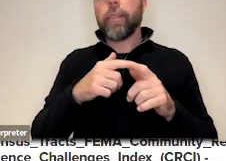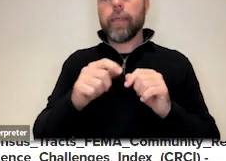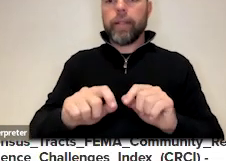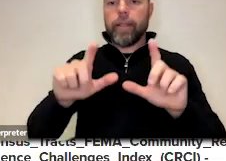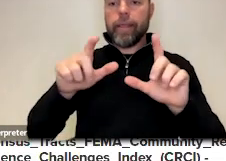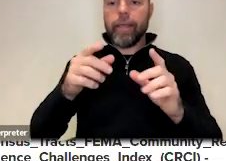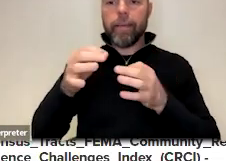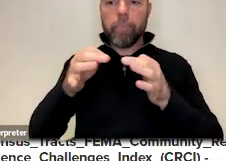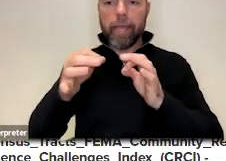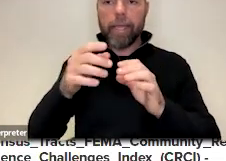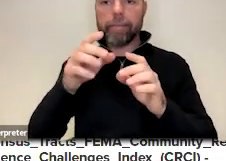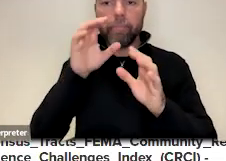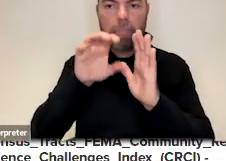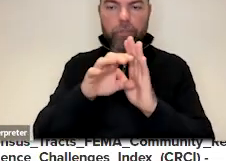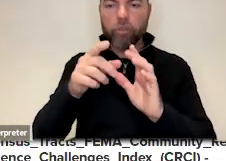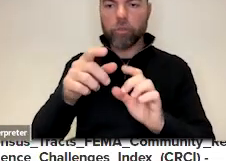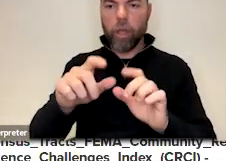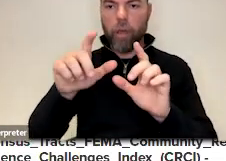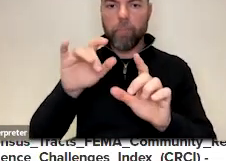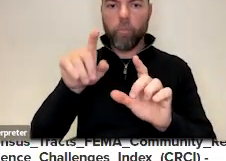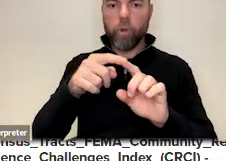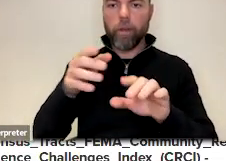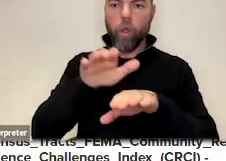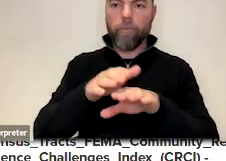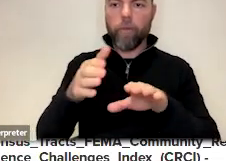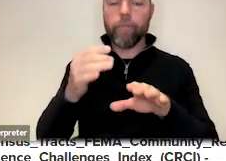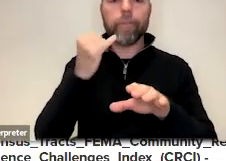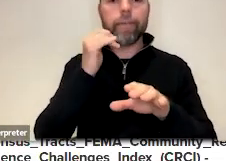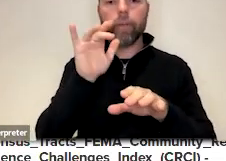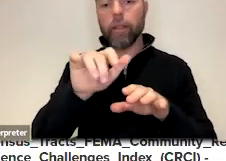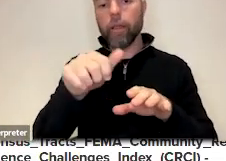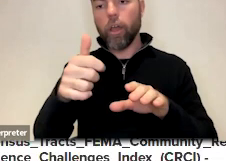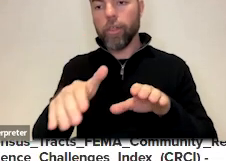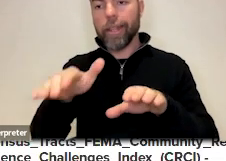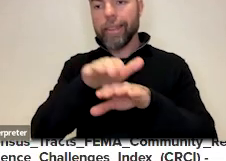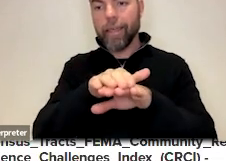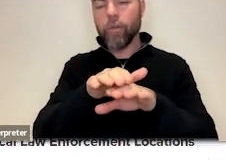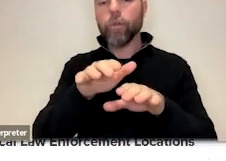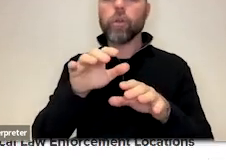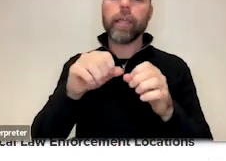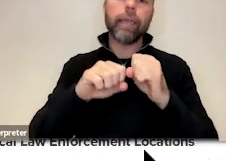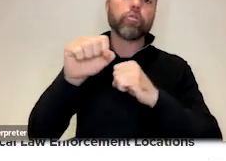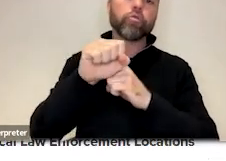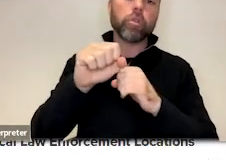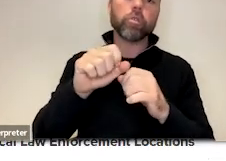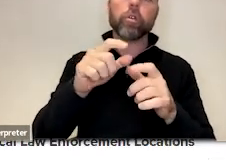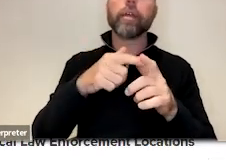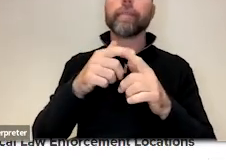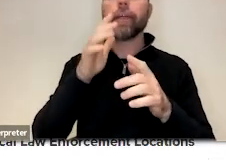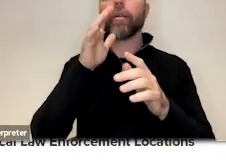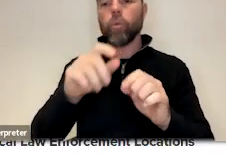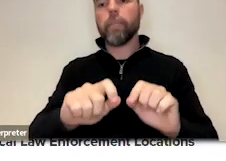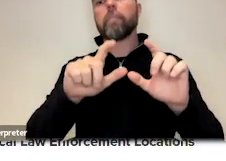I turn this map layer on and off. If I were to turn on another map layer, let's say an infrastructure layer, it's also going to